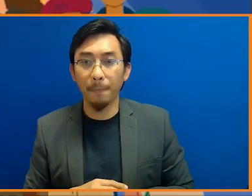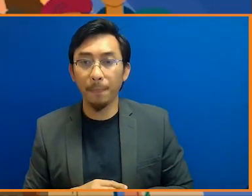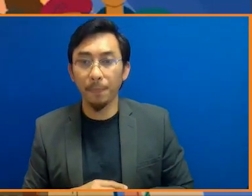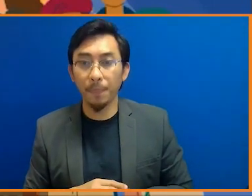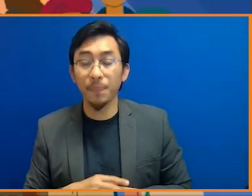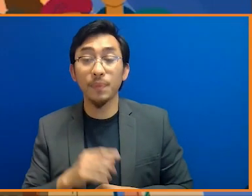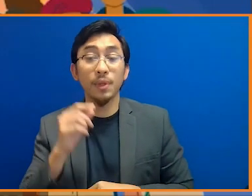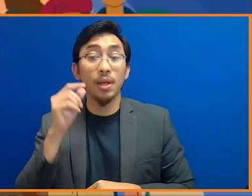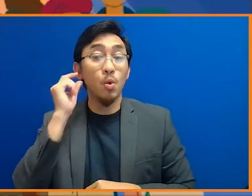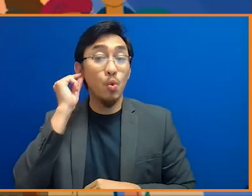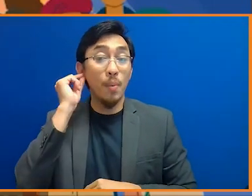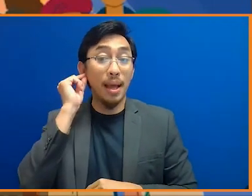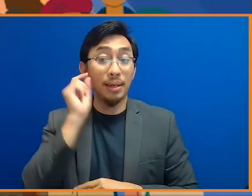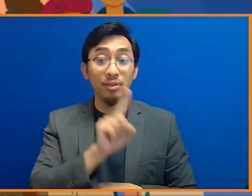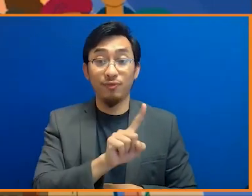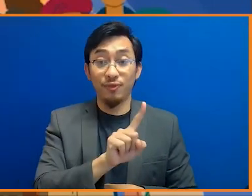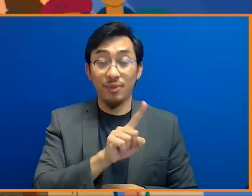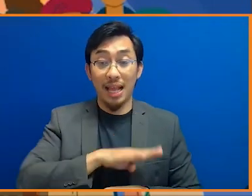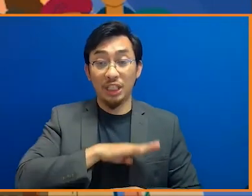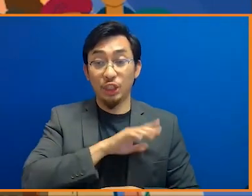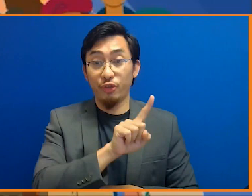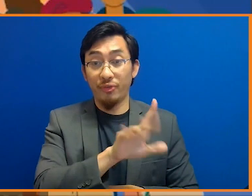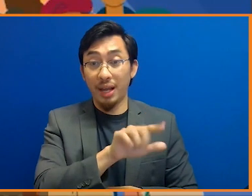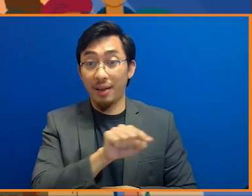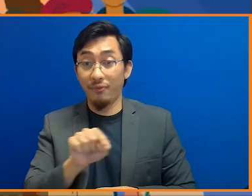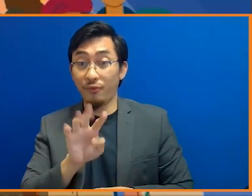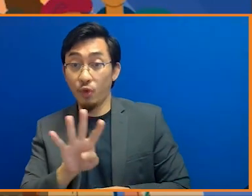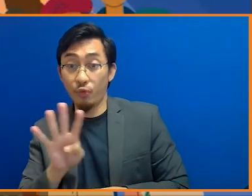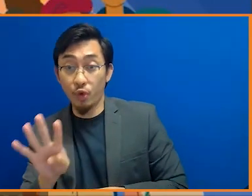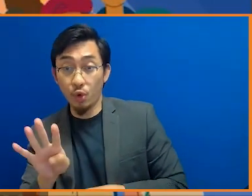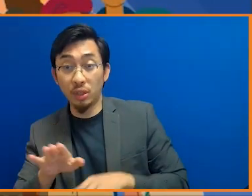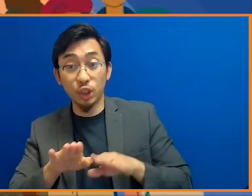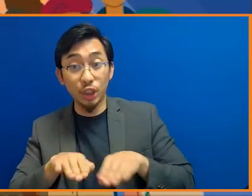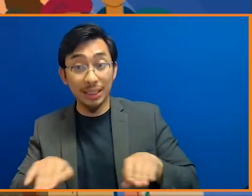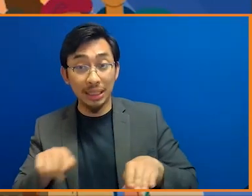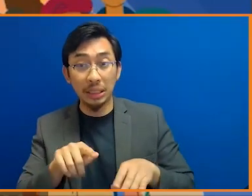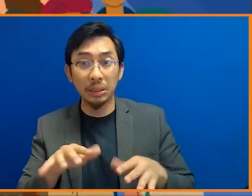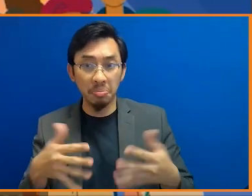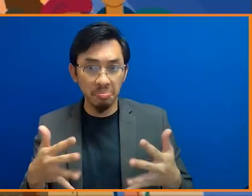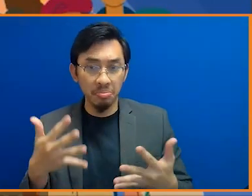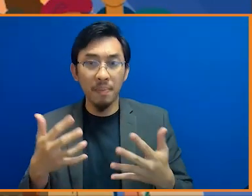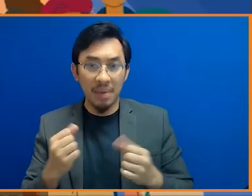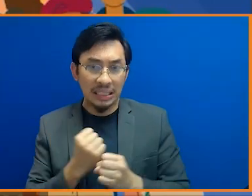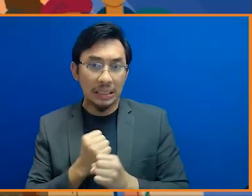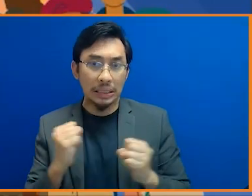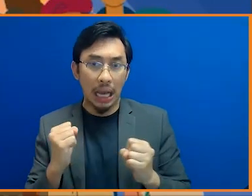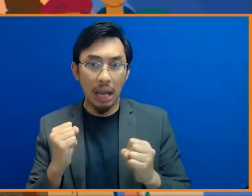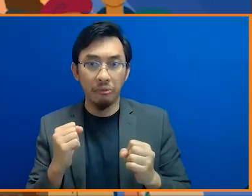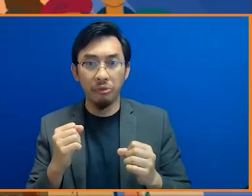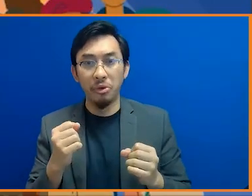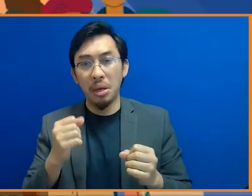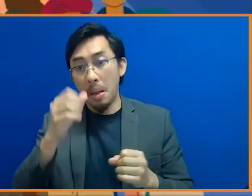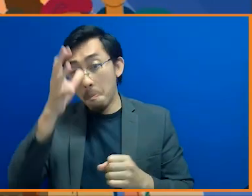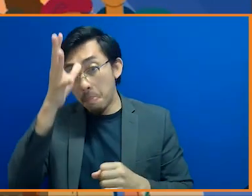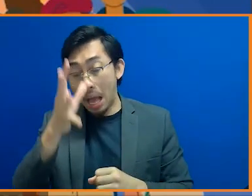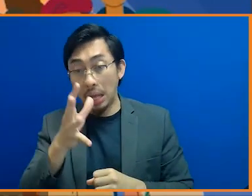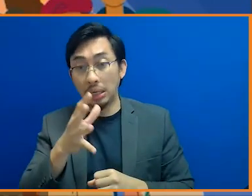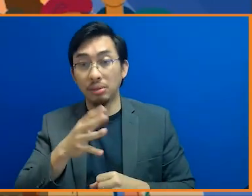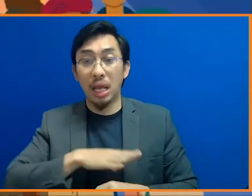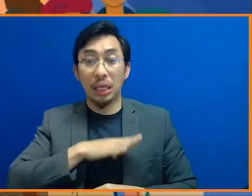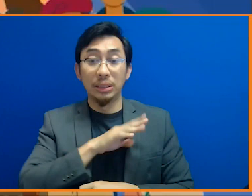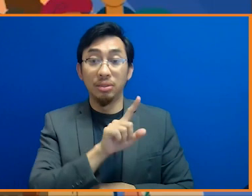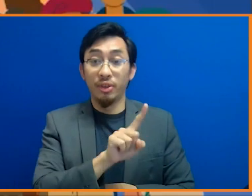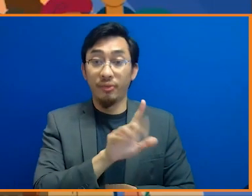bit. Woman age 15 to 44 and children were more likely to survive if one or more men aged 15